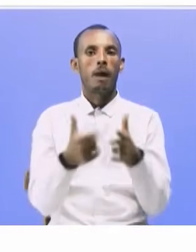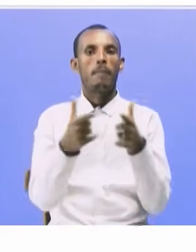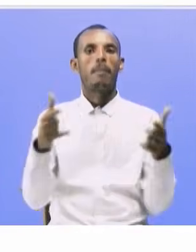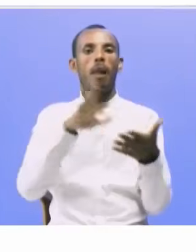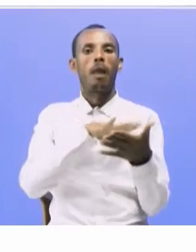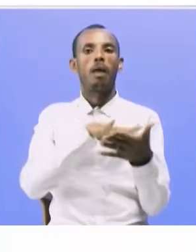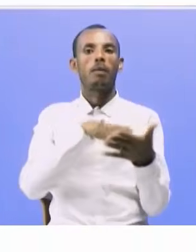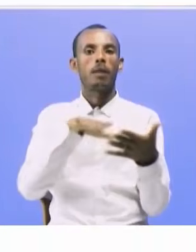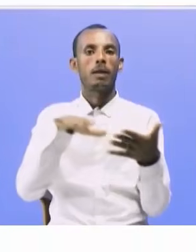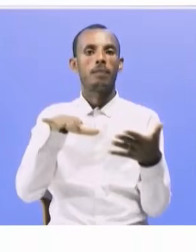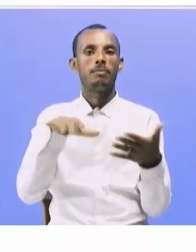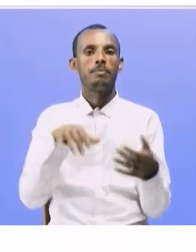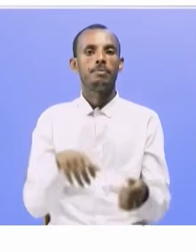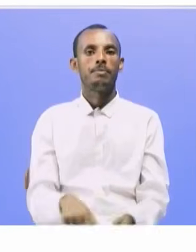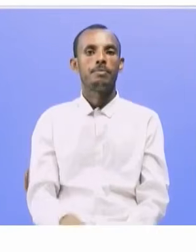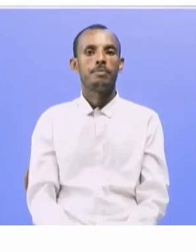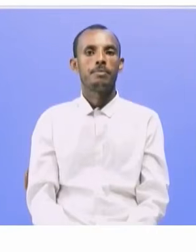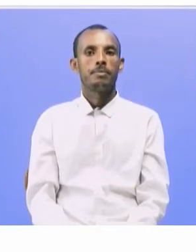letter